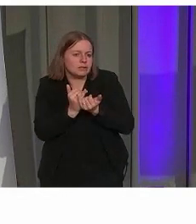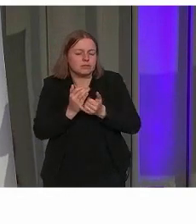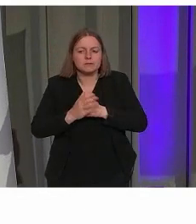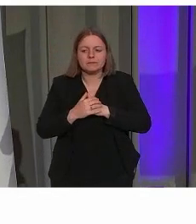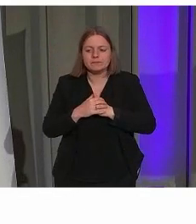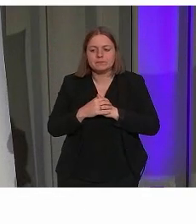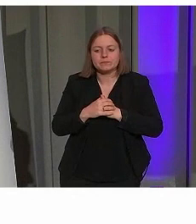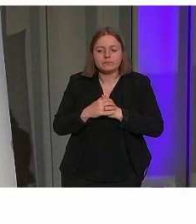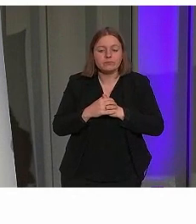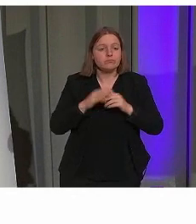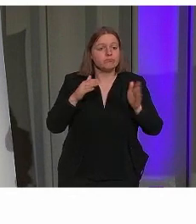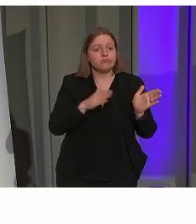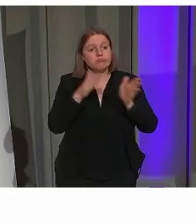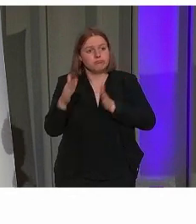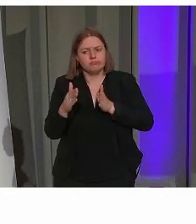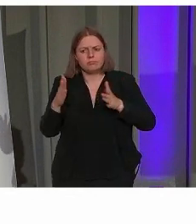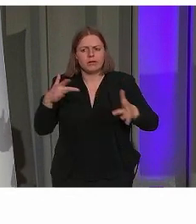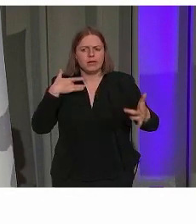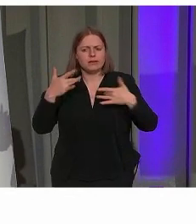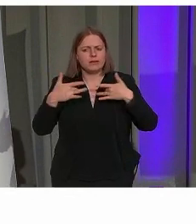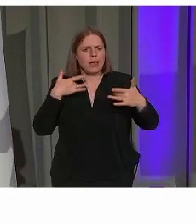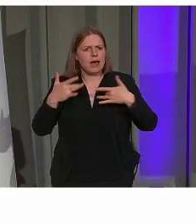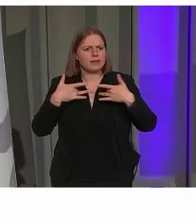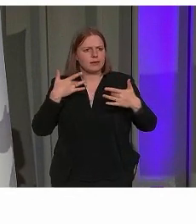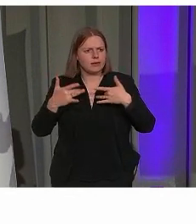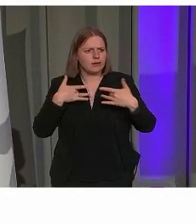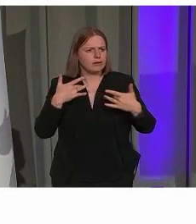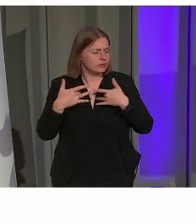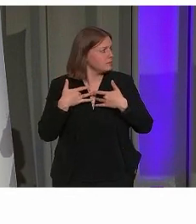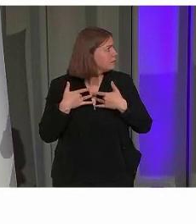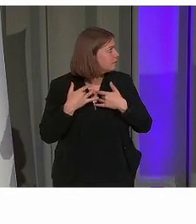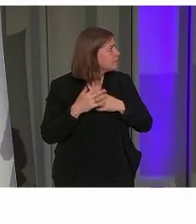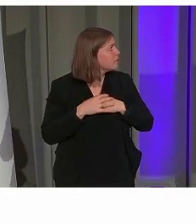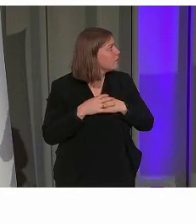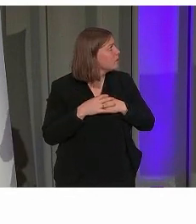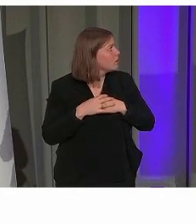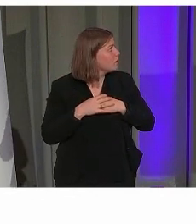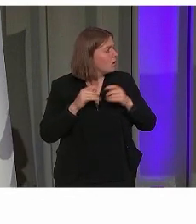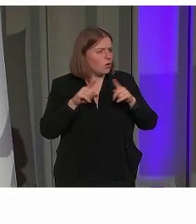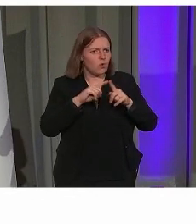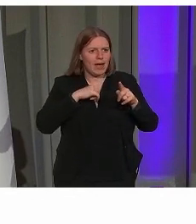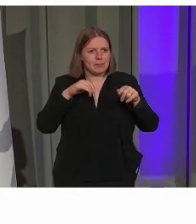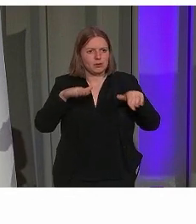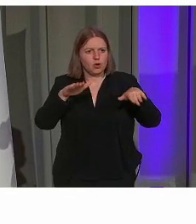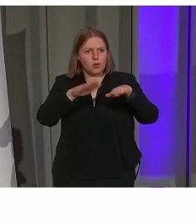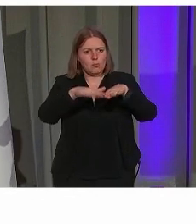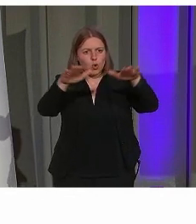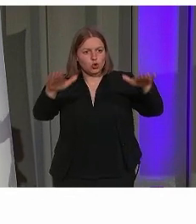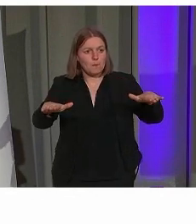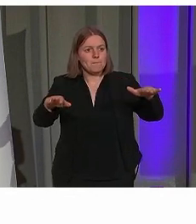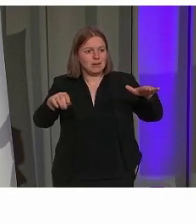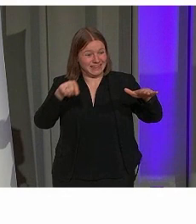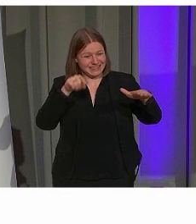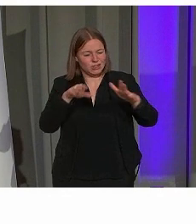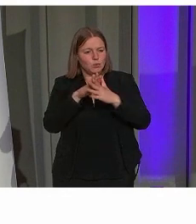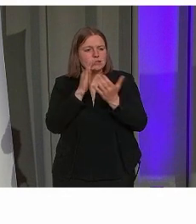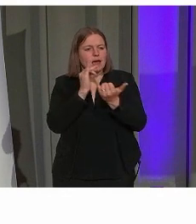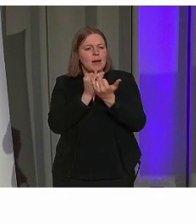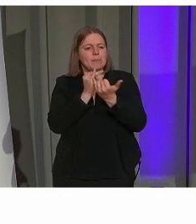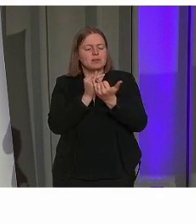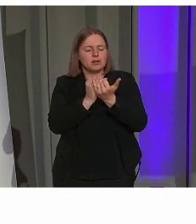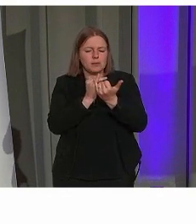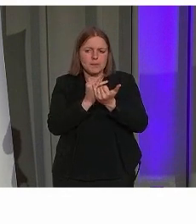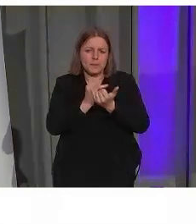In the theater, the access to the stage area has also been adapted. This